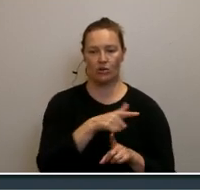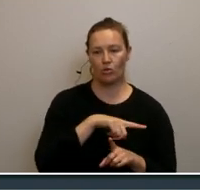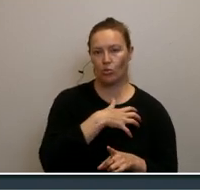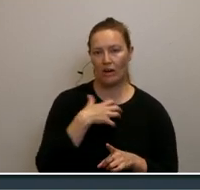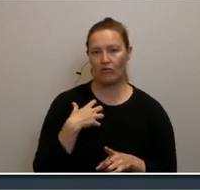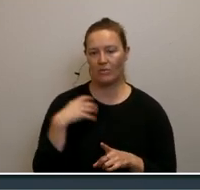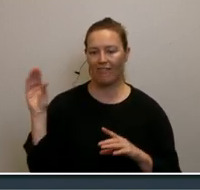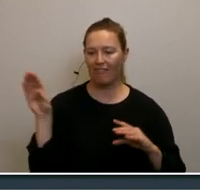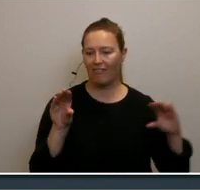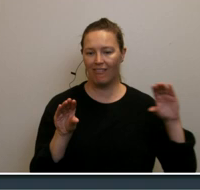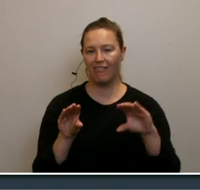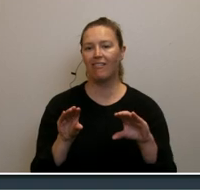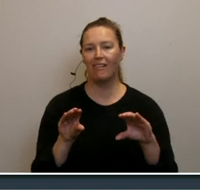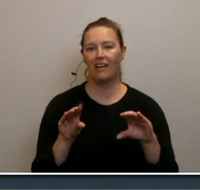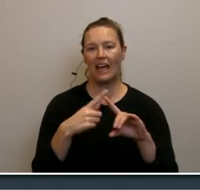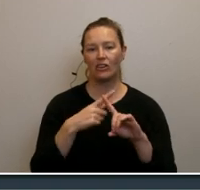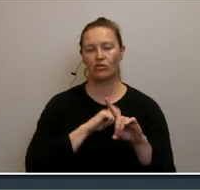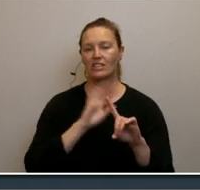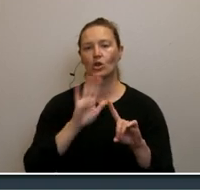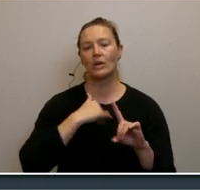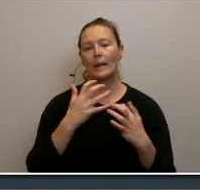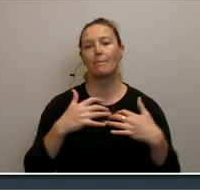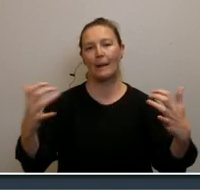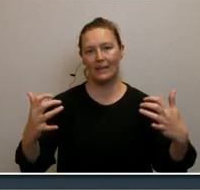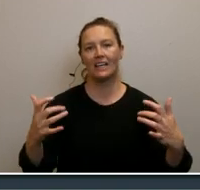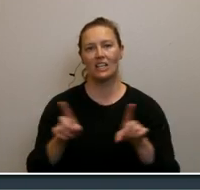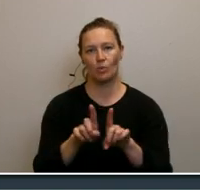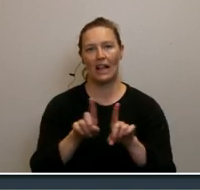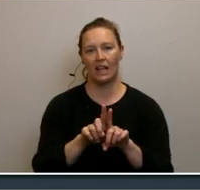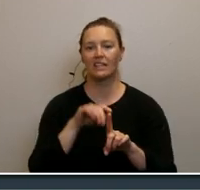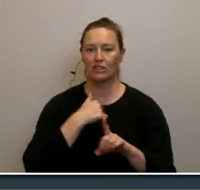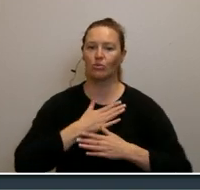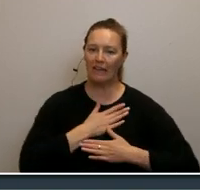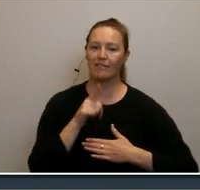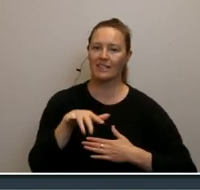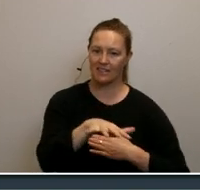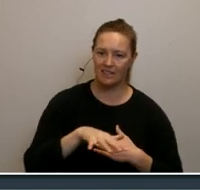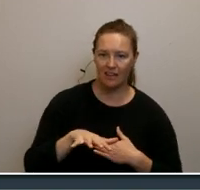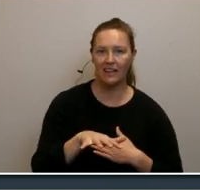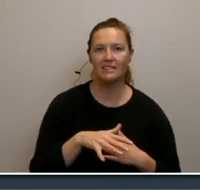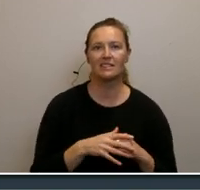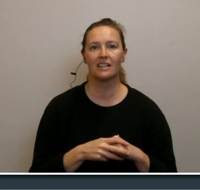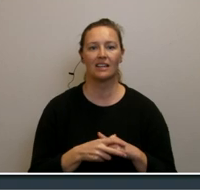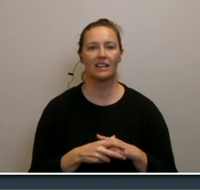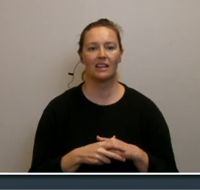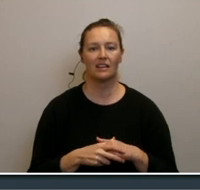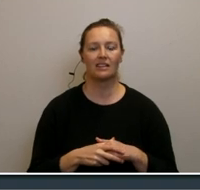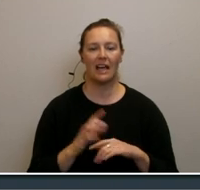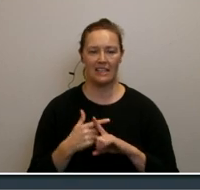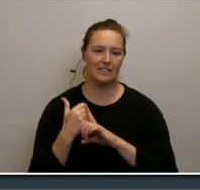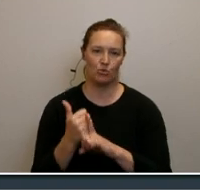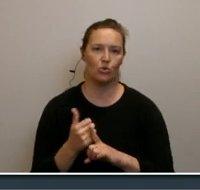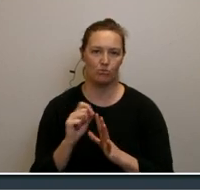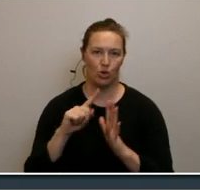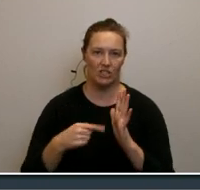local and central government and other major trusts. We need the public in general to be in love with this site and be right behind